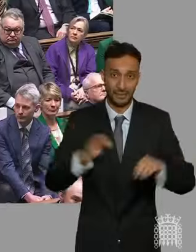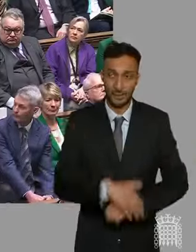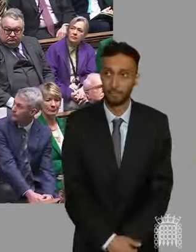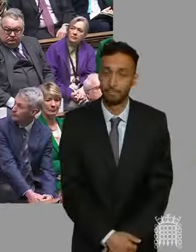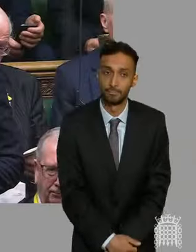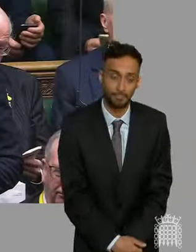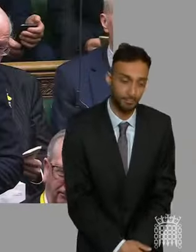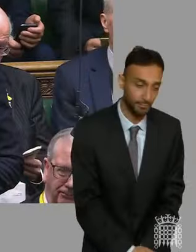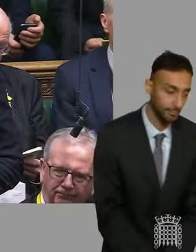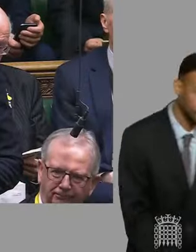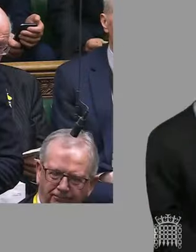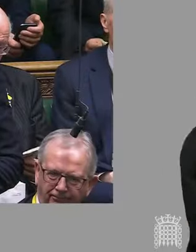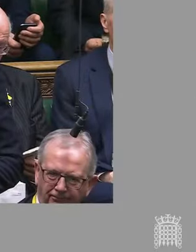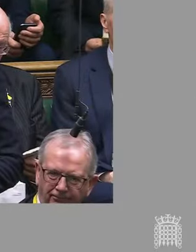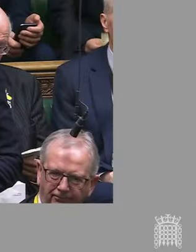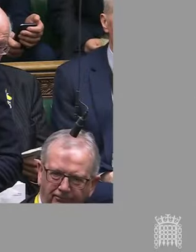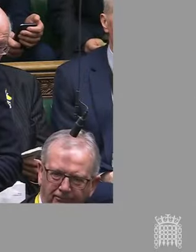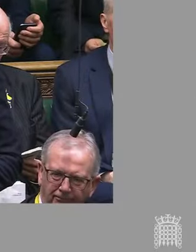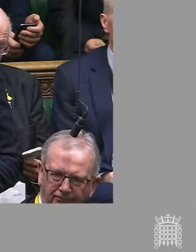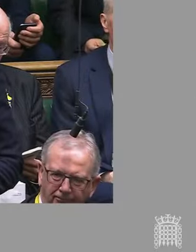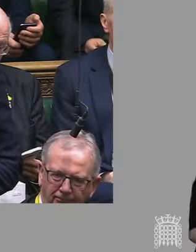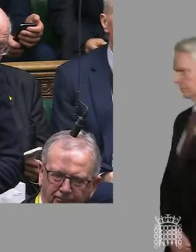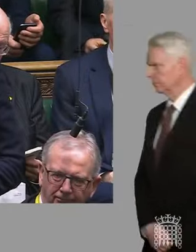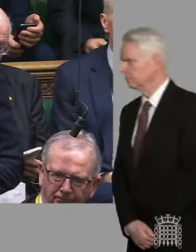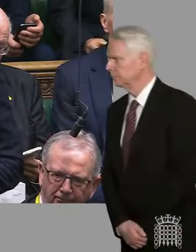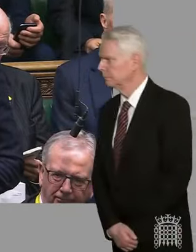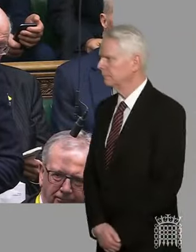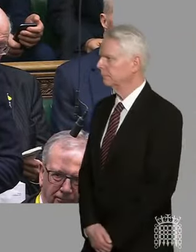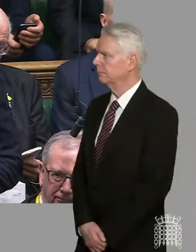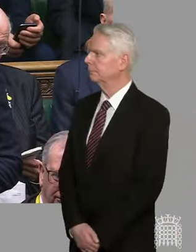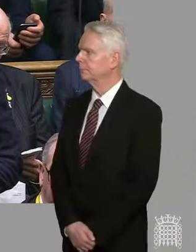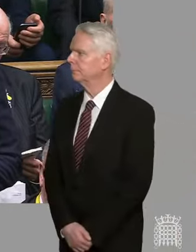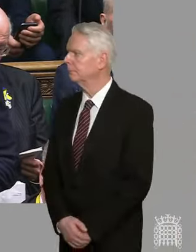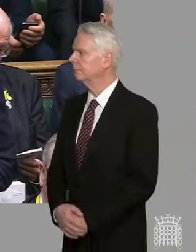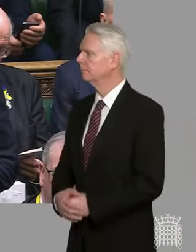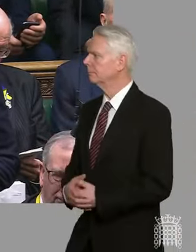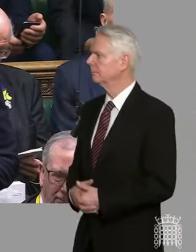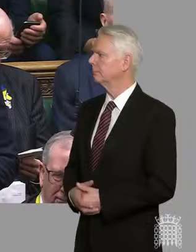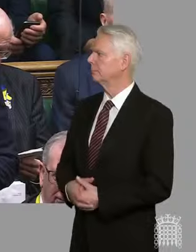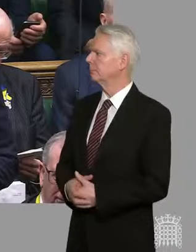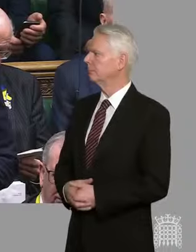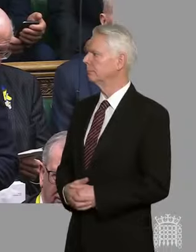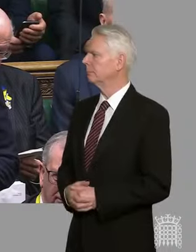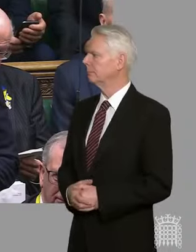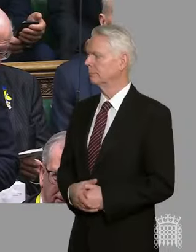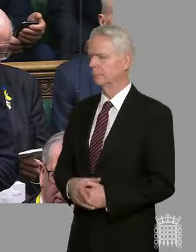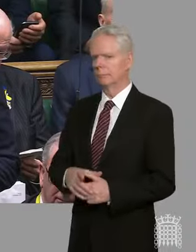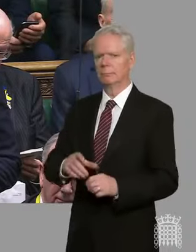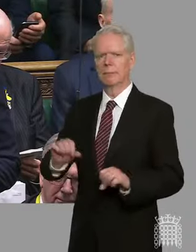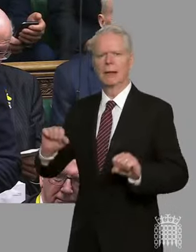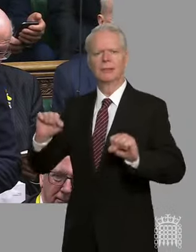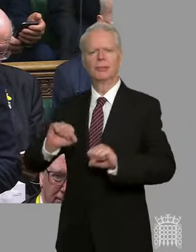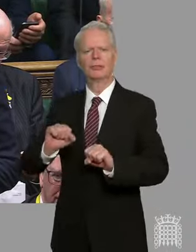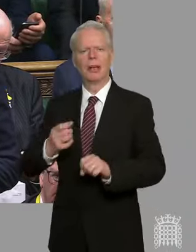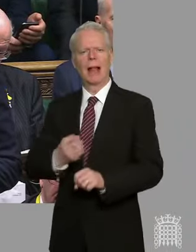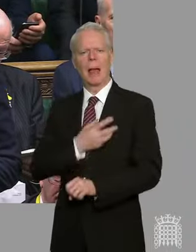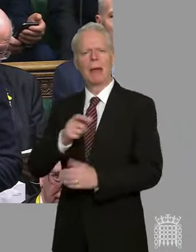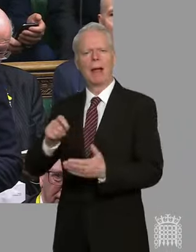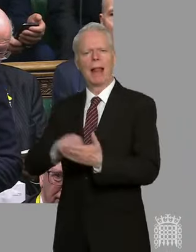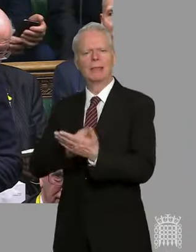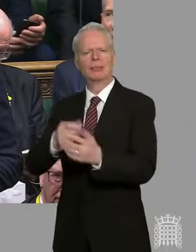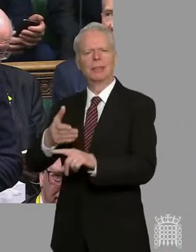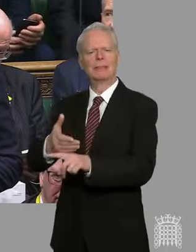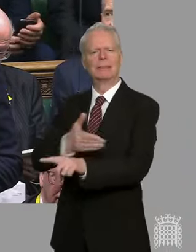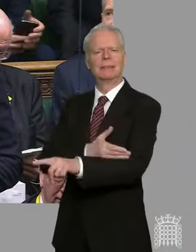by £300. Yet on their watch, energy bills are about to increase by almost £300. So